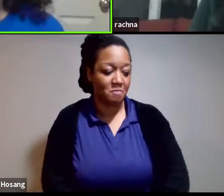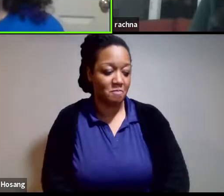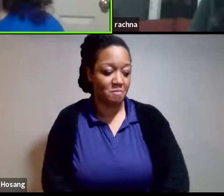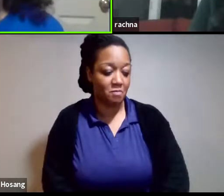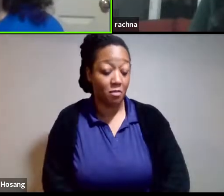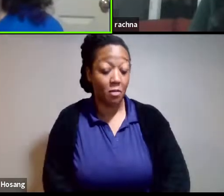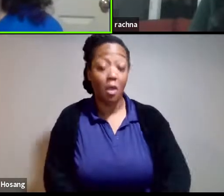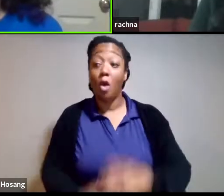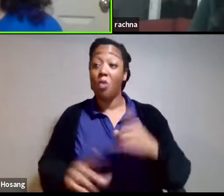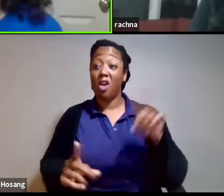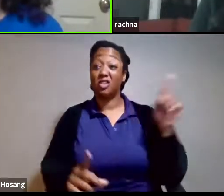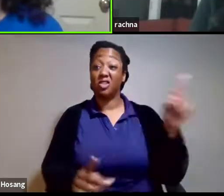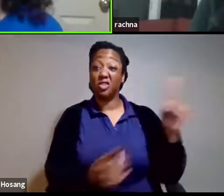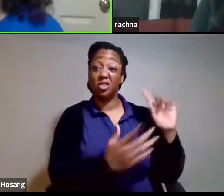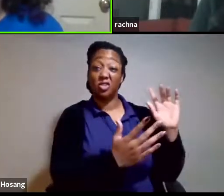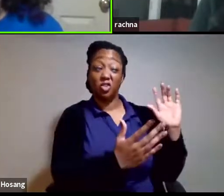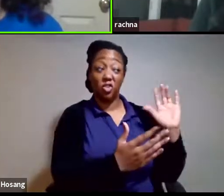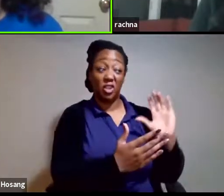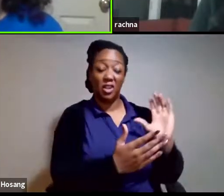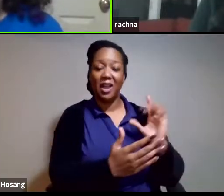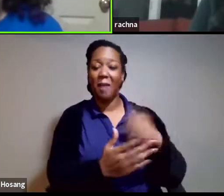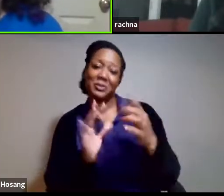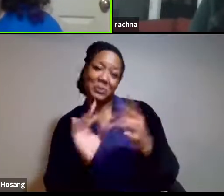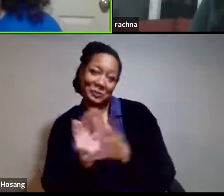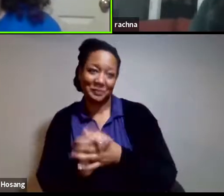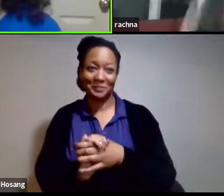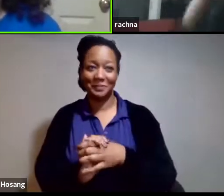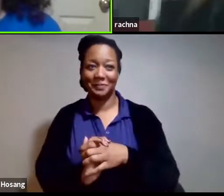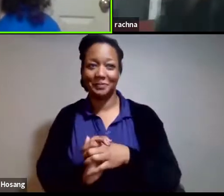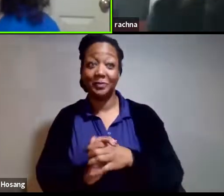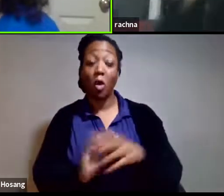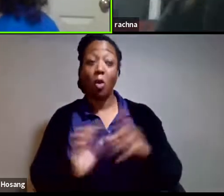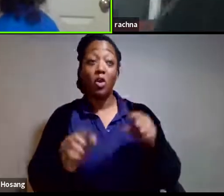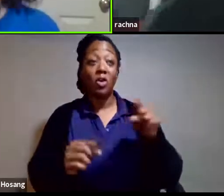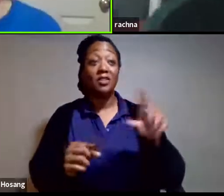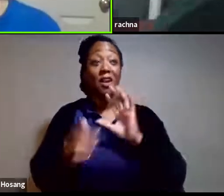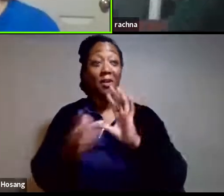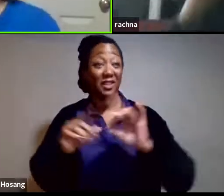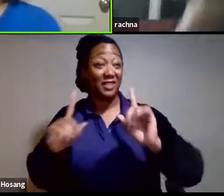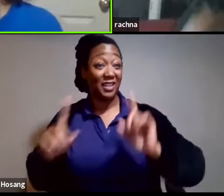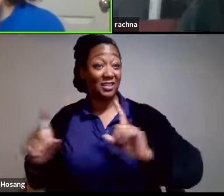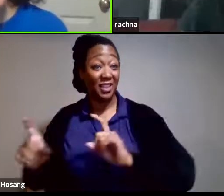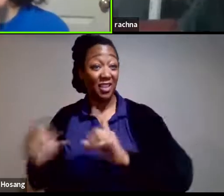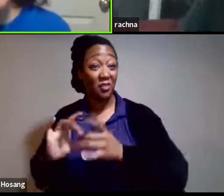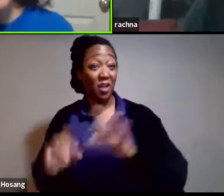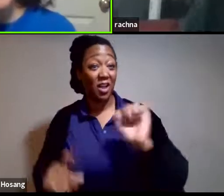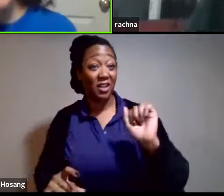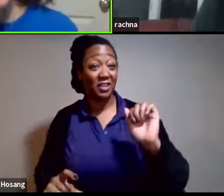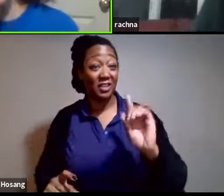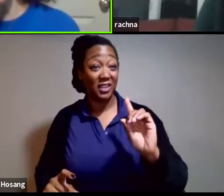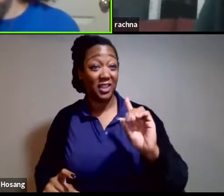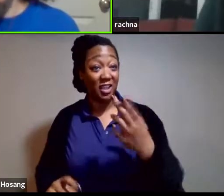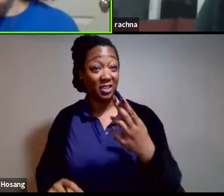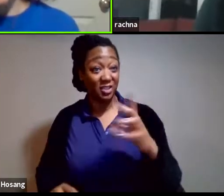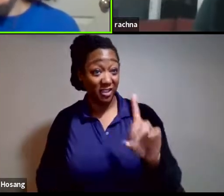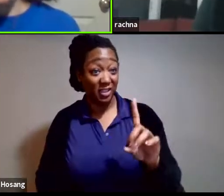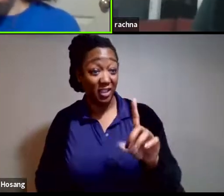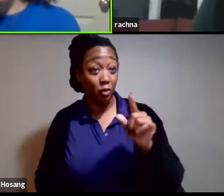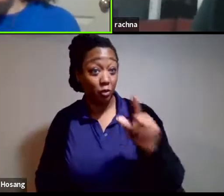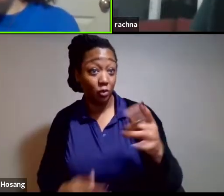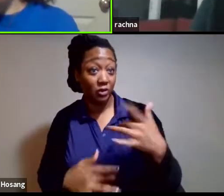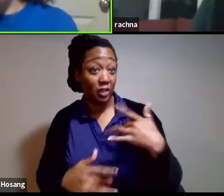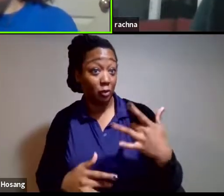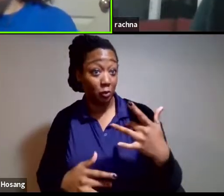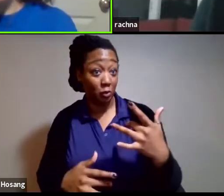While you're looking, I can share a quick anecdote. When you were talking about the testing for ADHD that you do with the